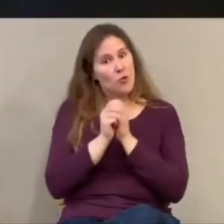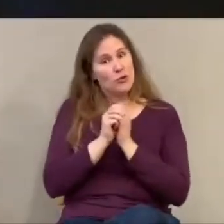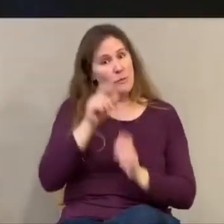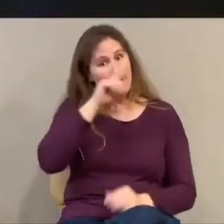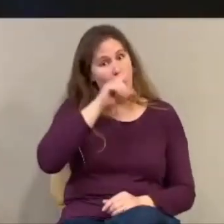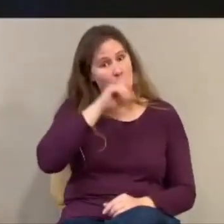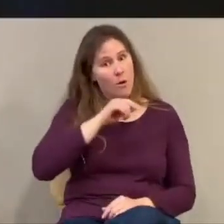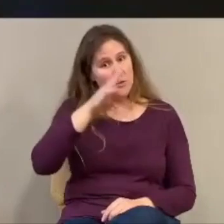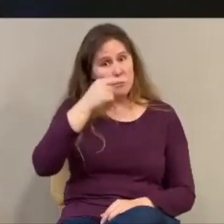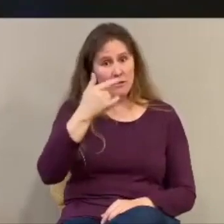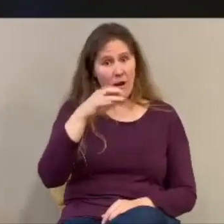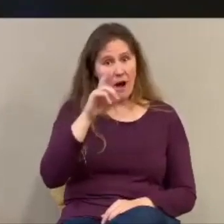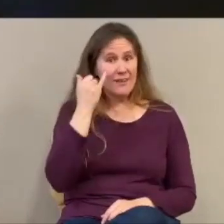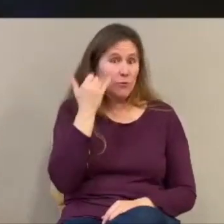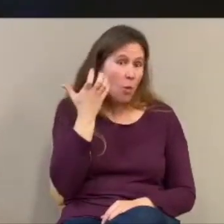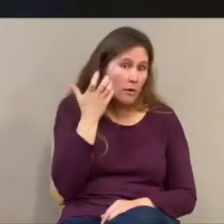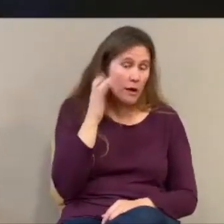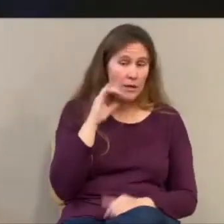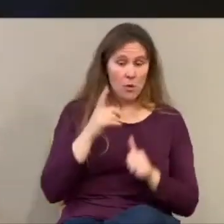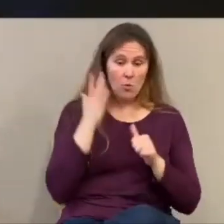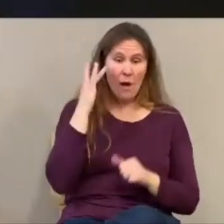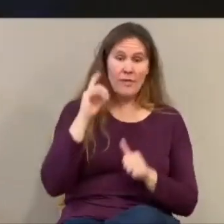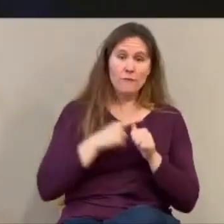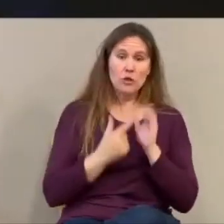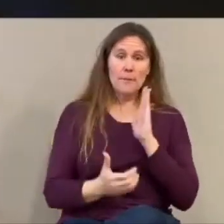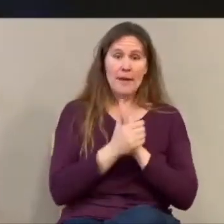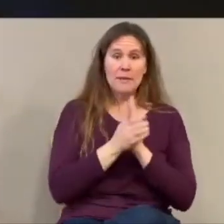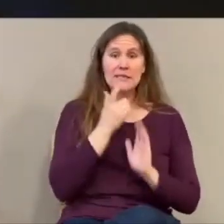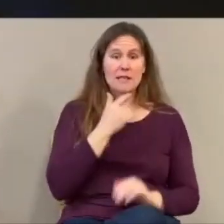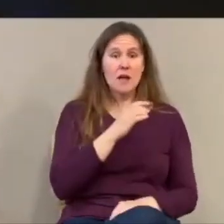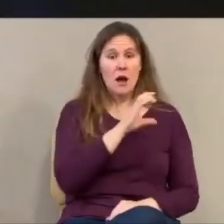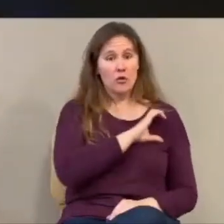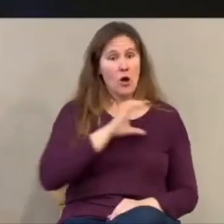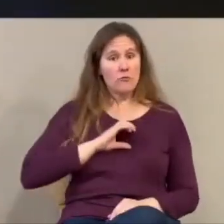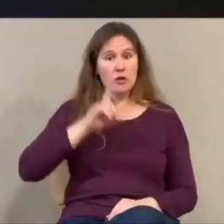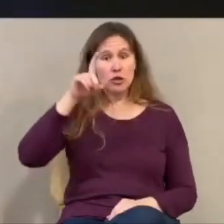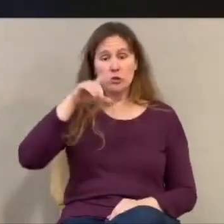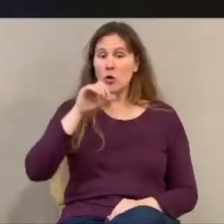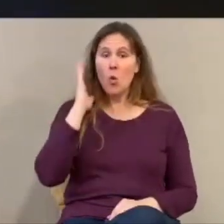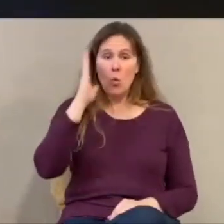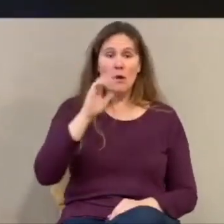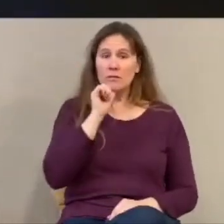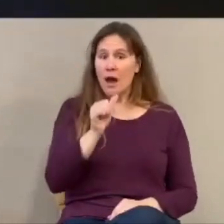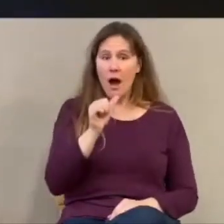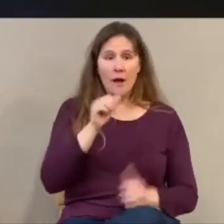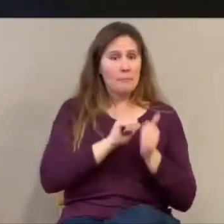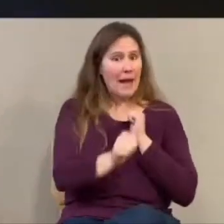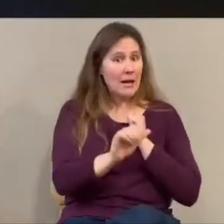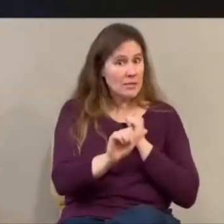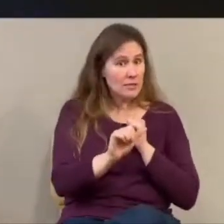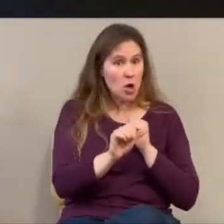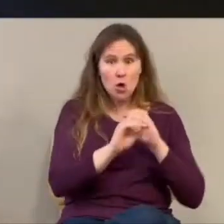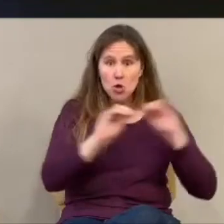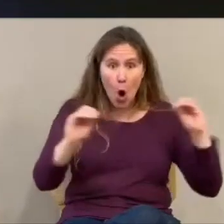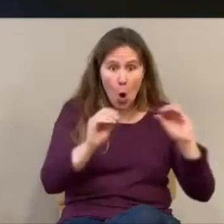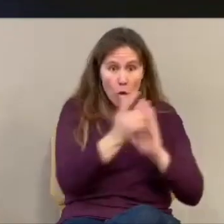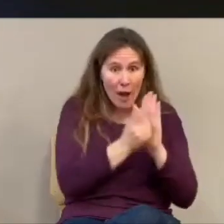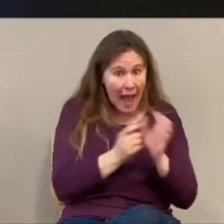you want. That's why the First Amendment says Congress shall pass no law. Pass how many